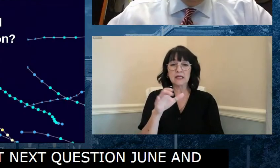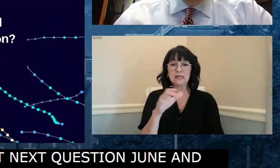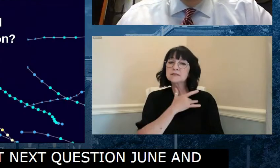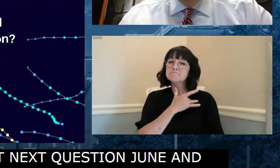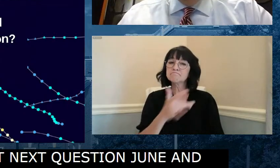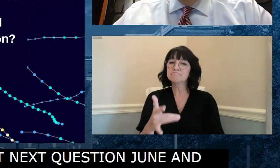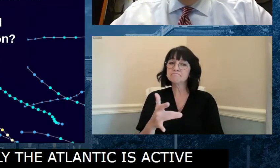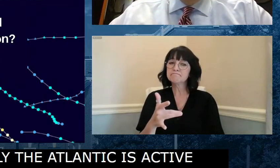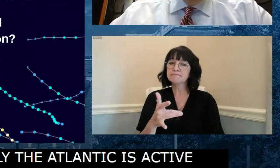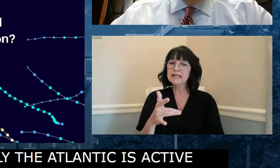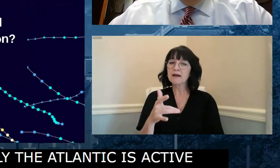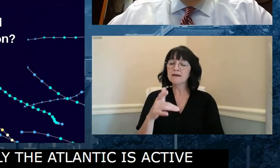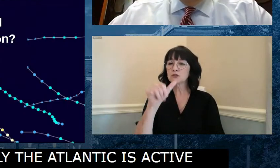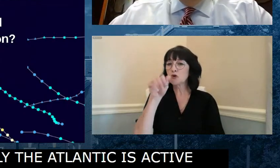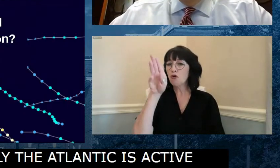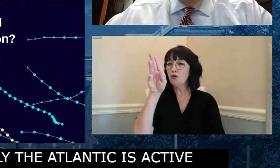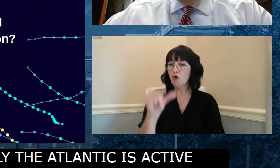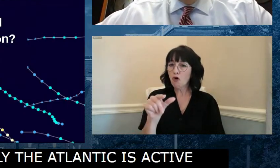I'll say,